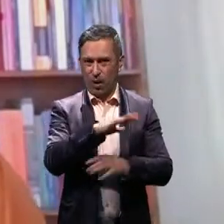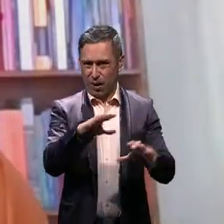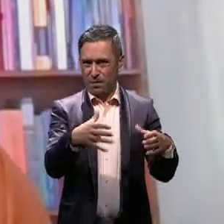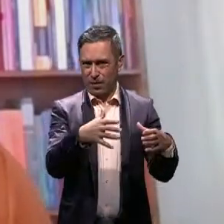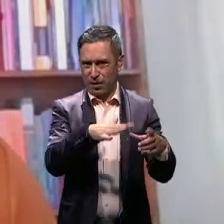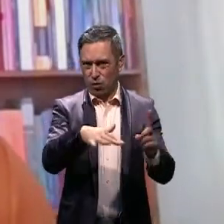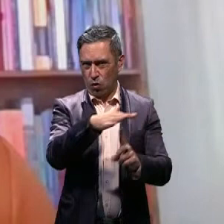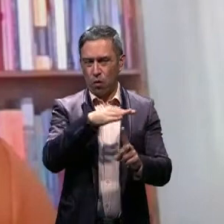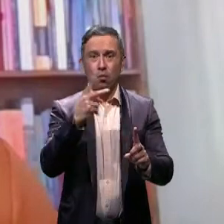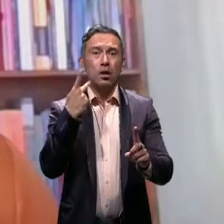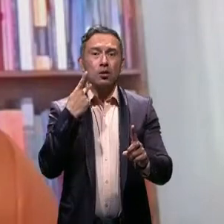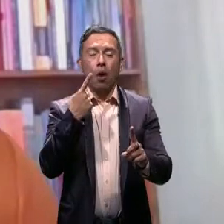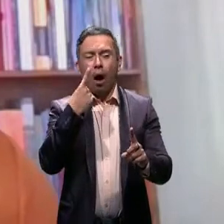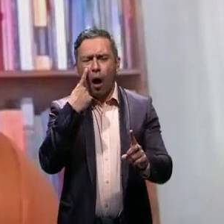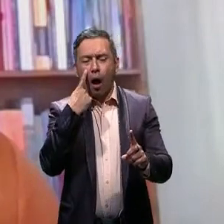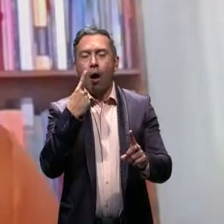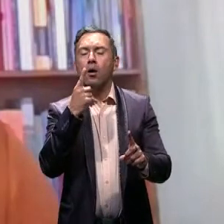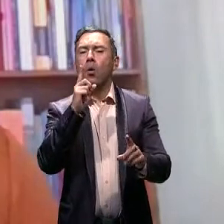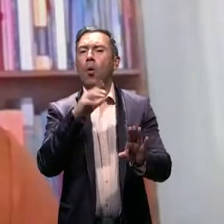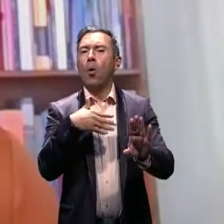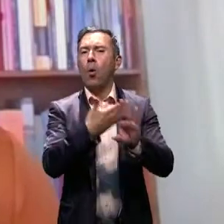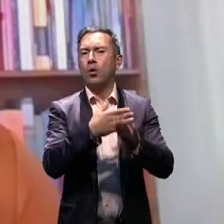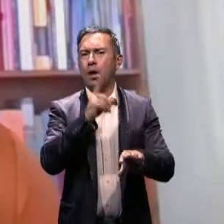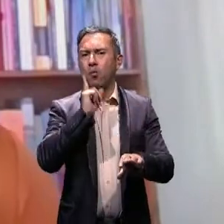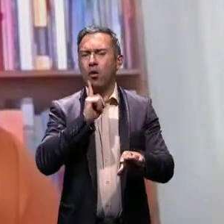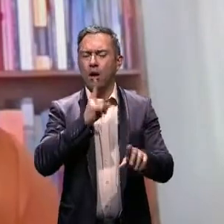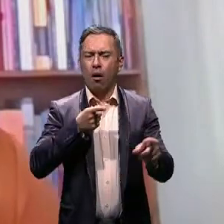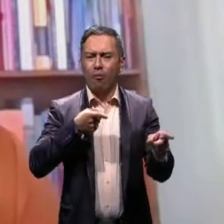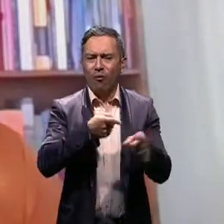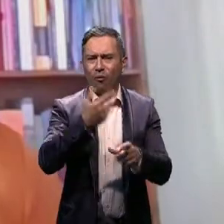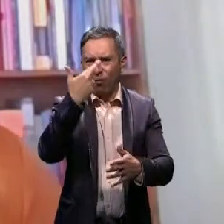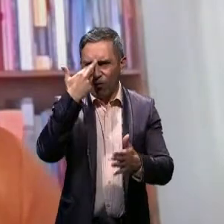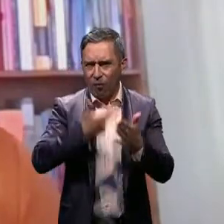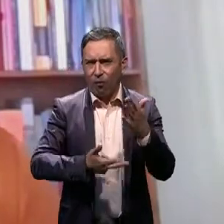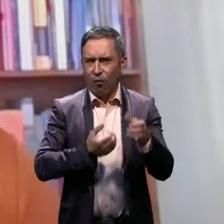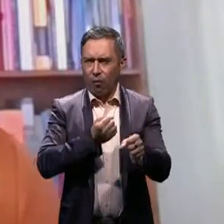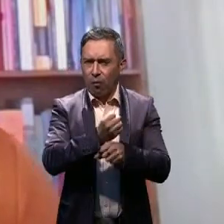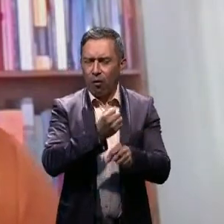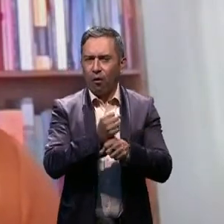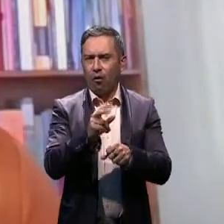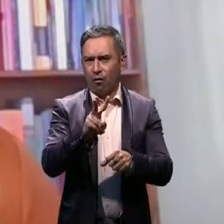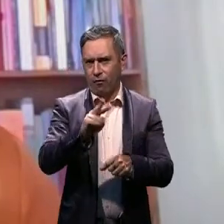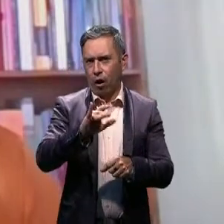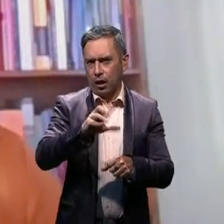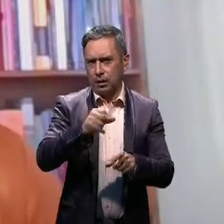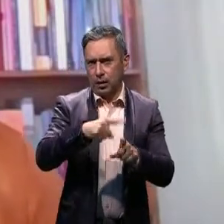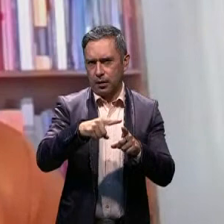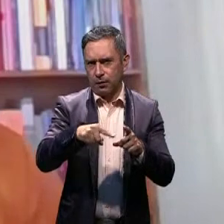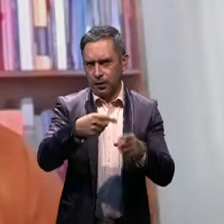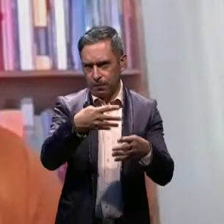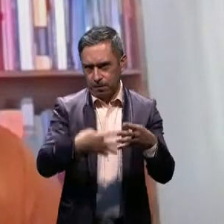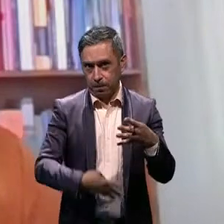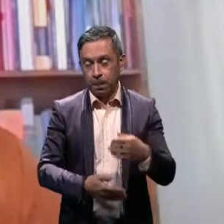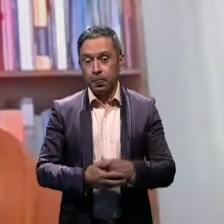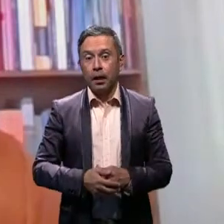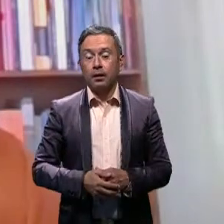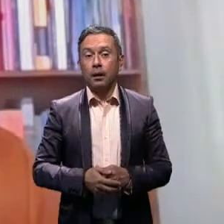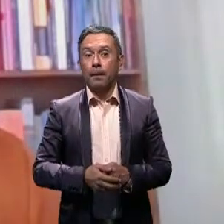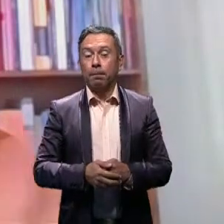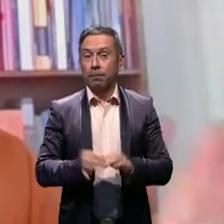situations of power that are expressed through violence against women. I would like to